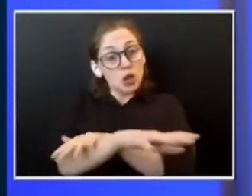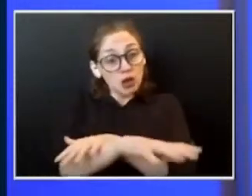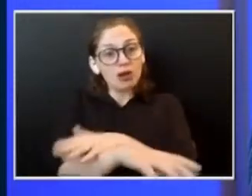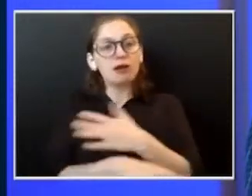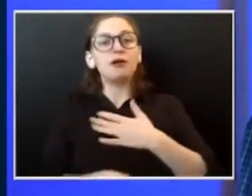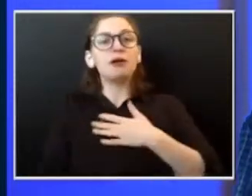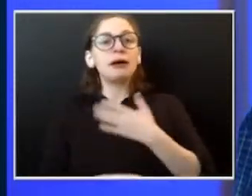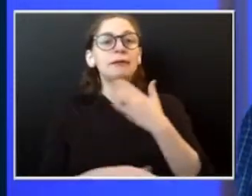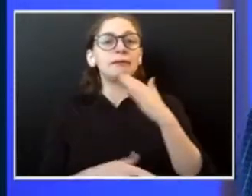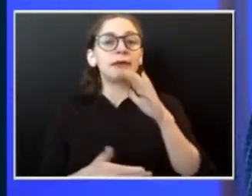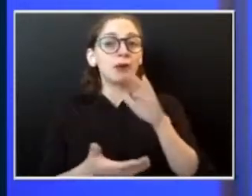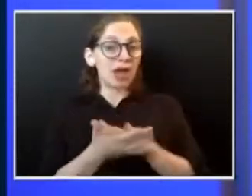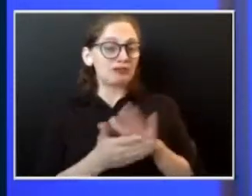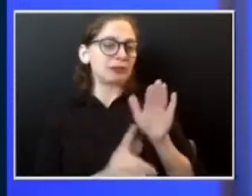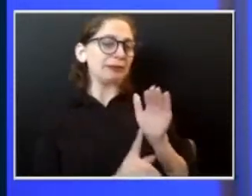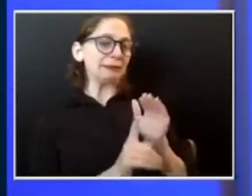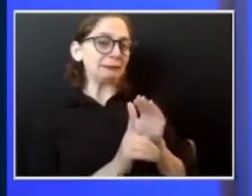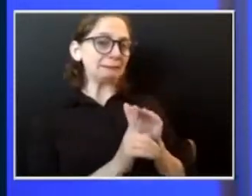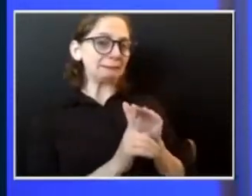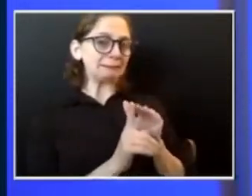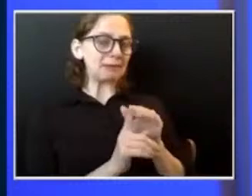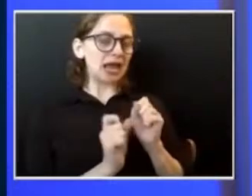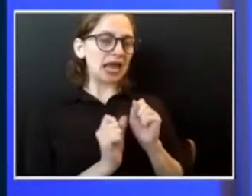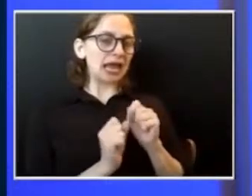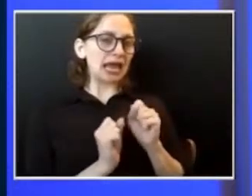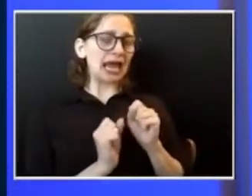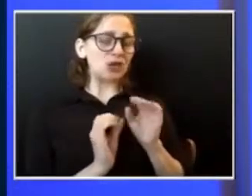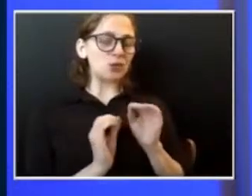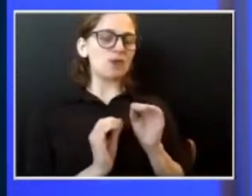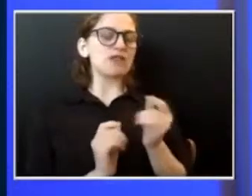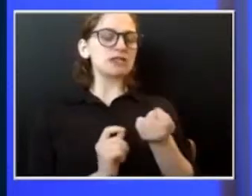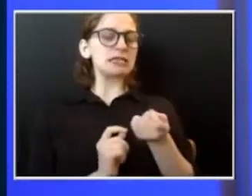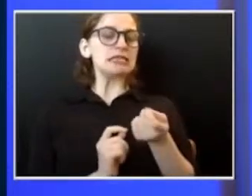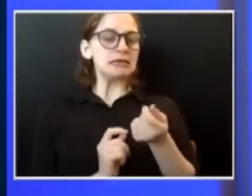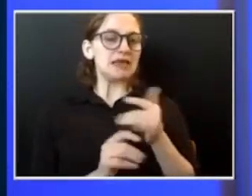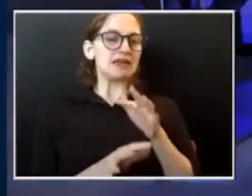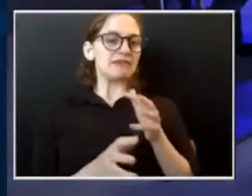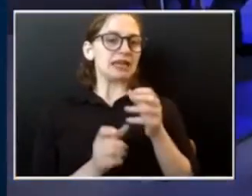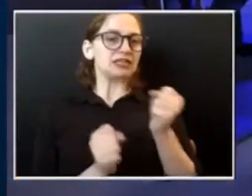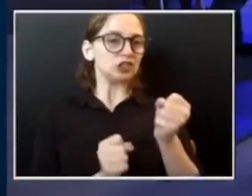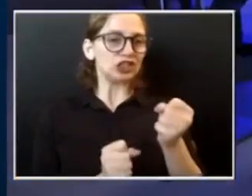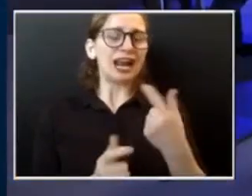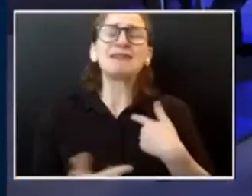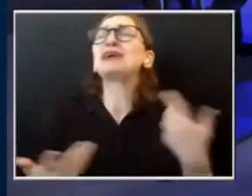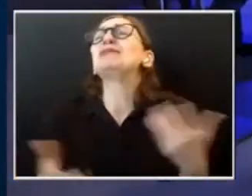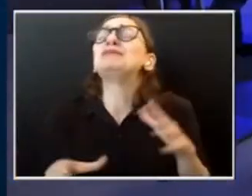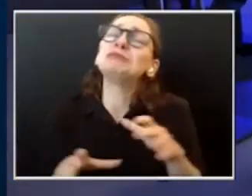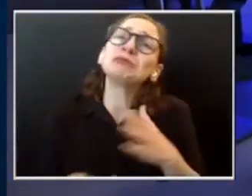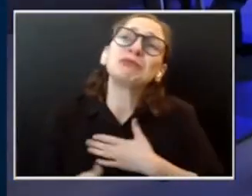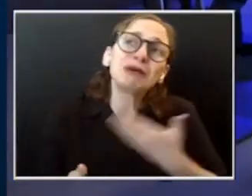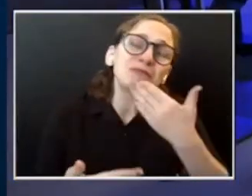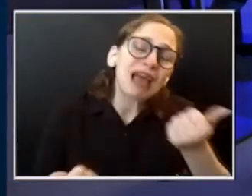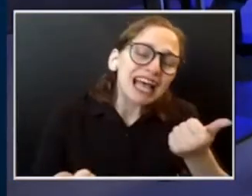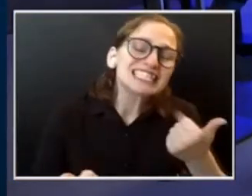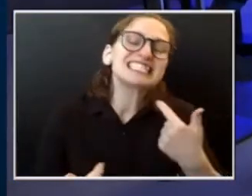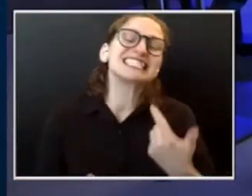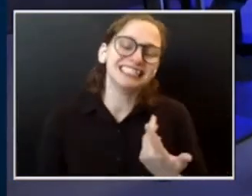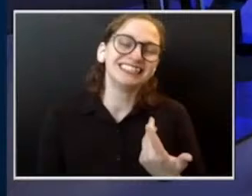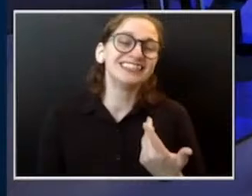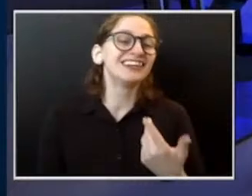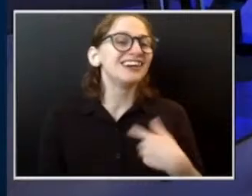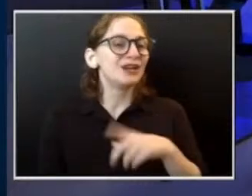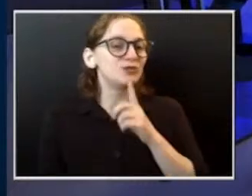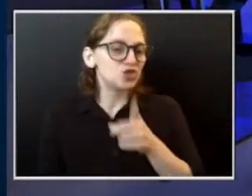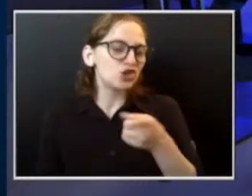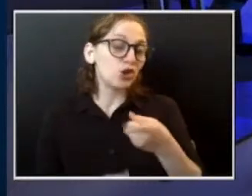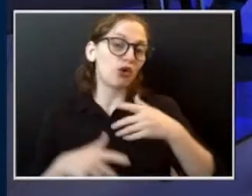bit faster here? And I go, I'm doing the best I can. You're probably pretty exhausted all the time. It was